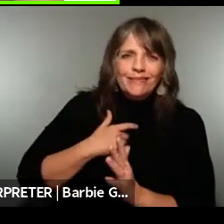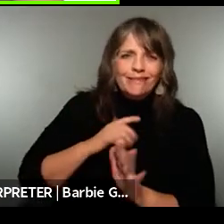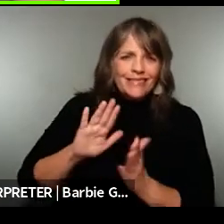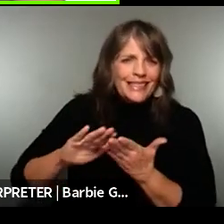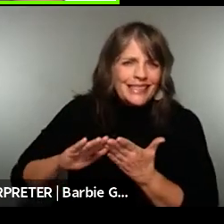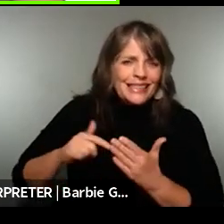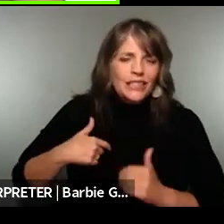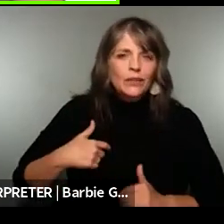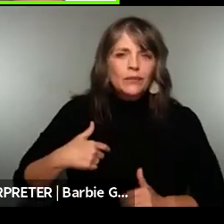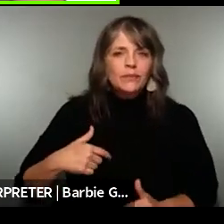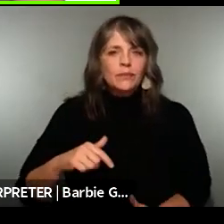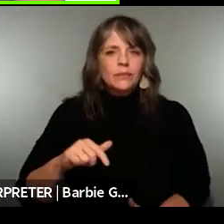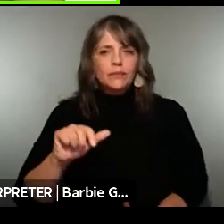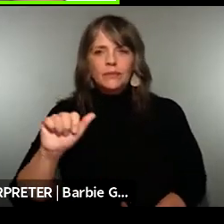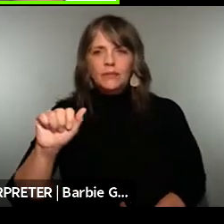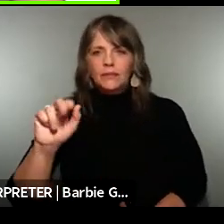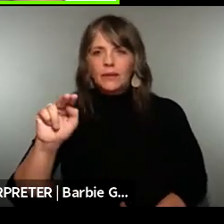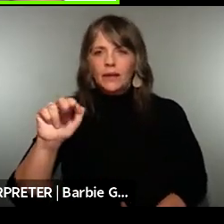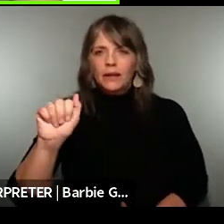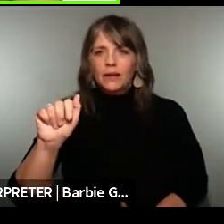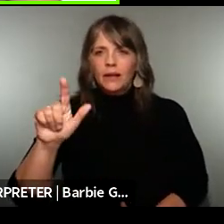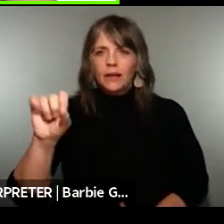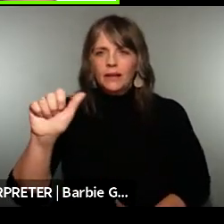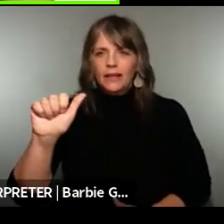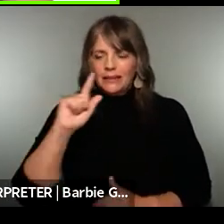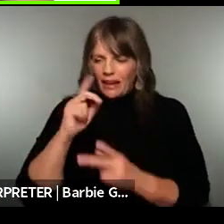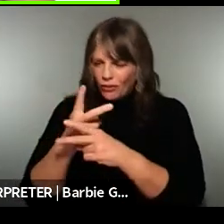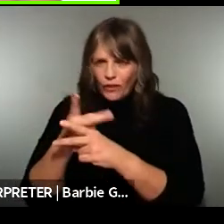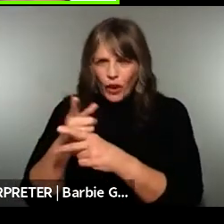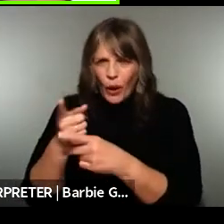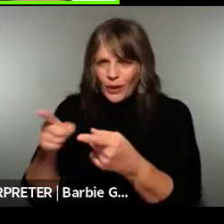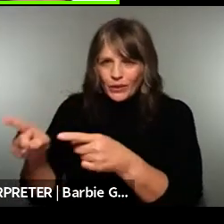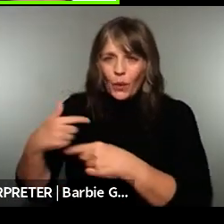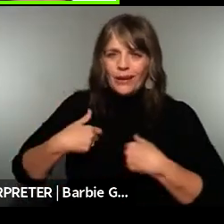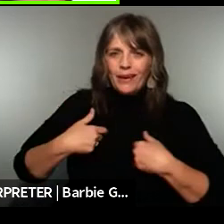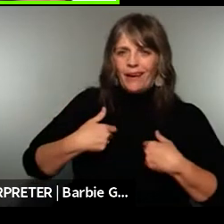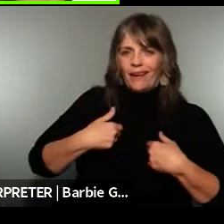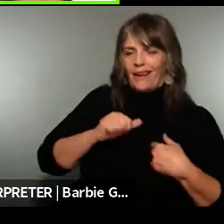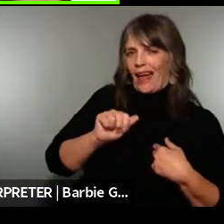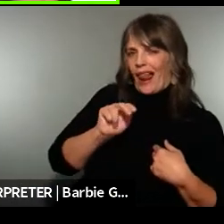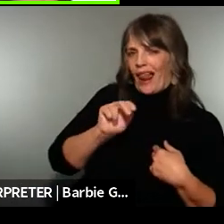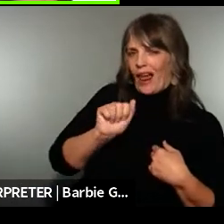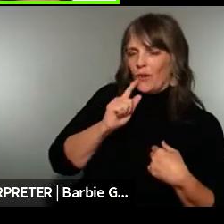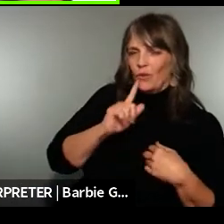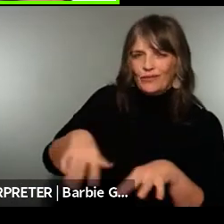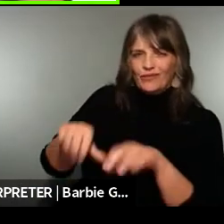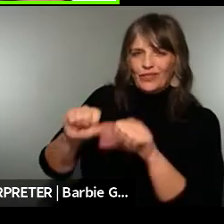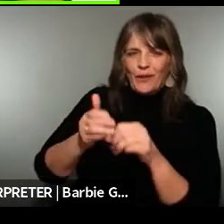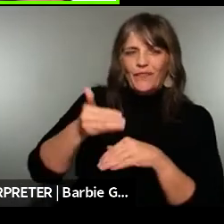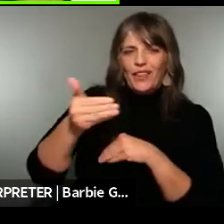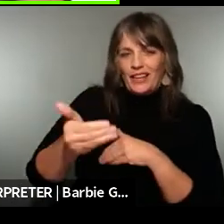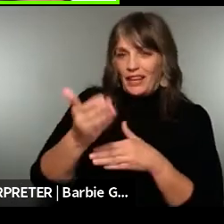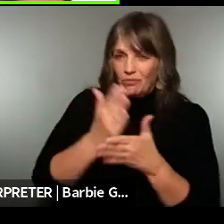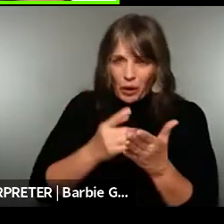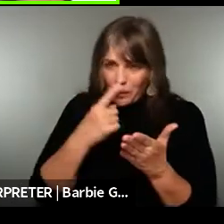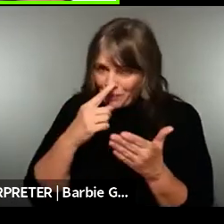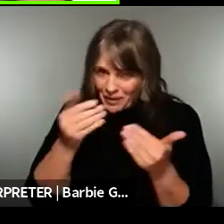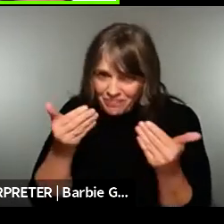As Annalisa figures out what's going on, I will just jump in for the next little bit, if that's